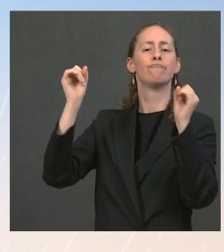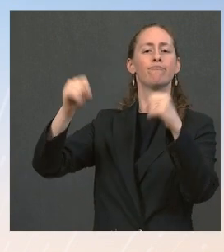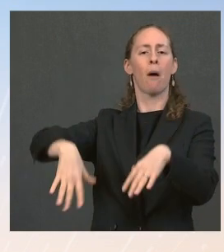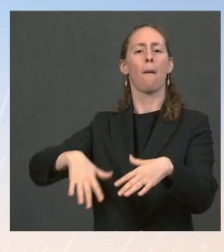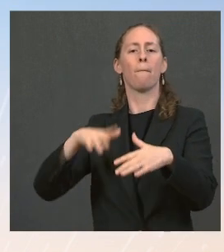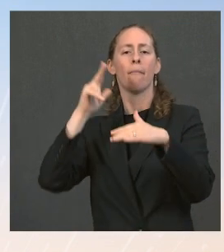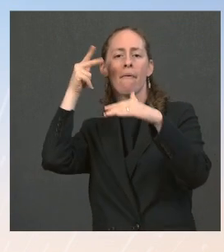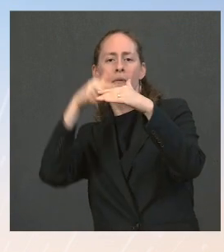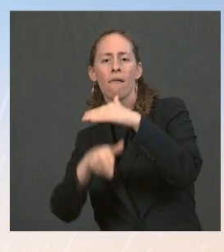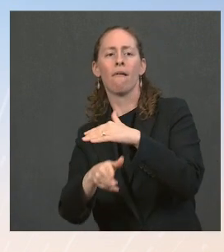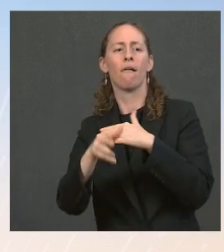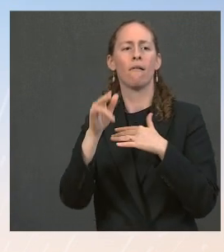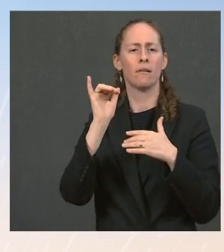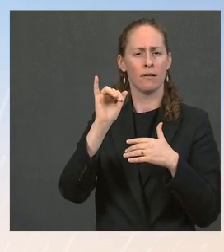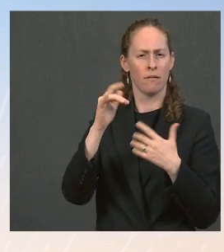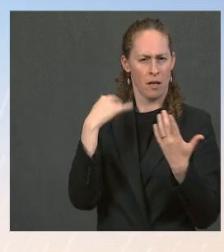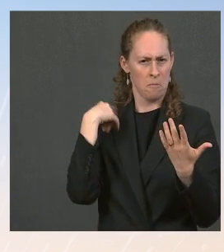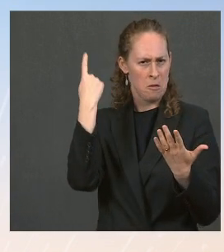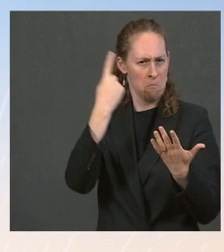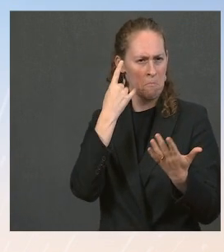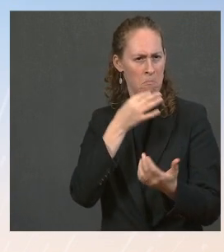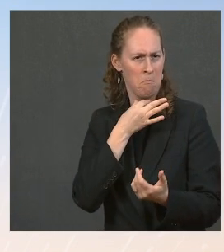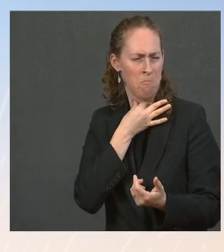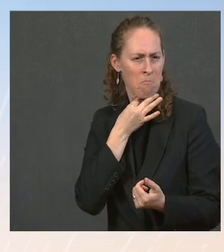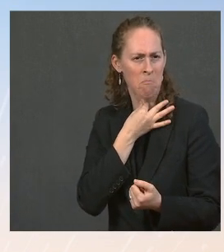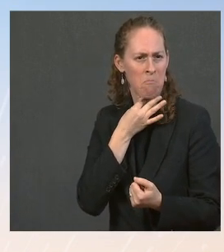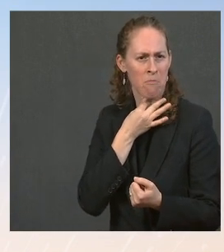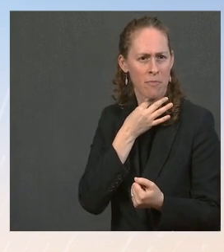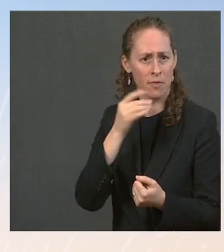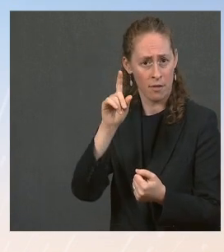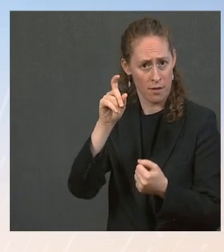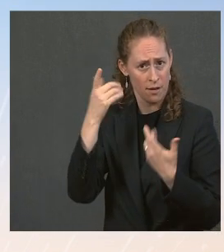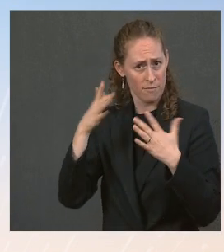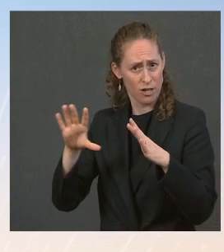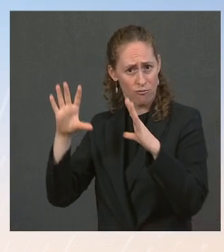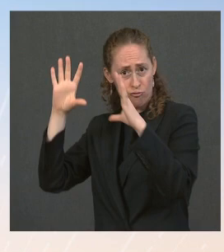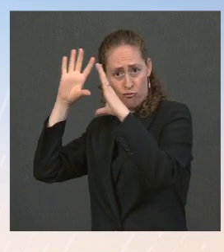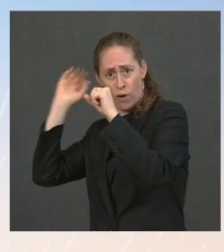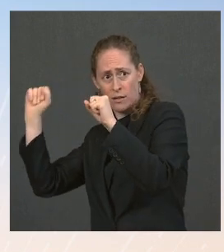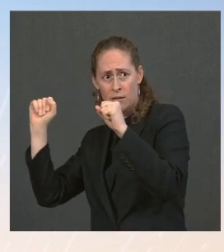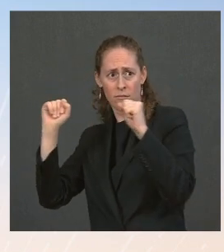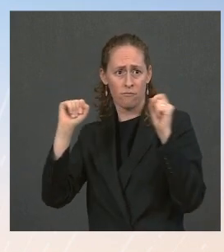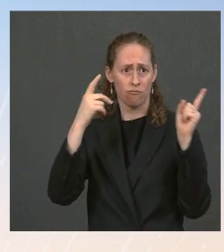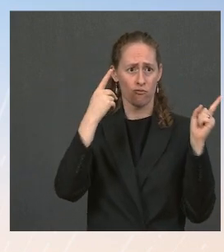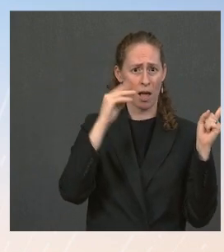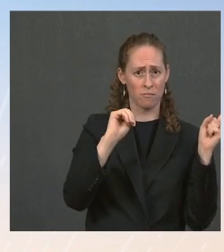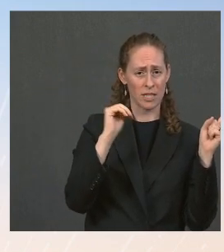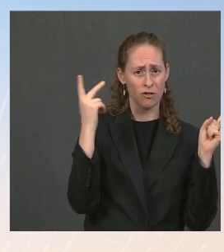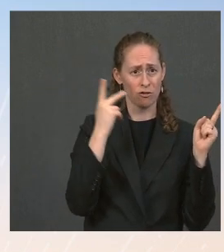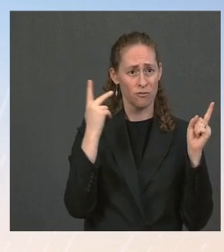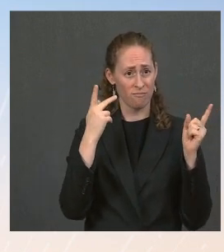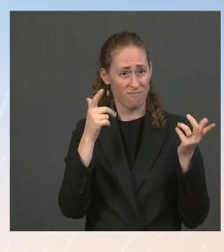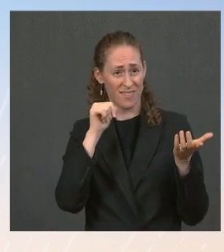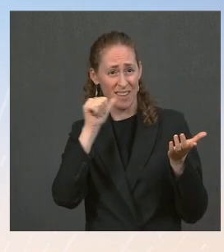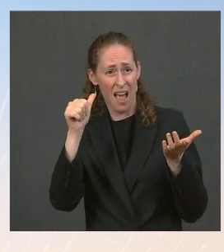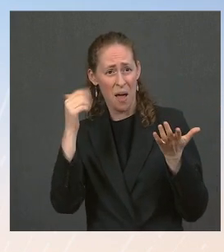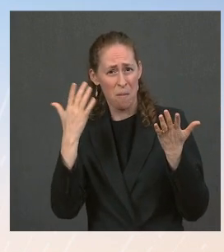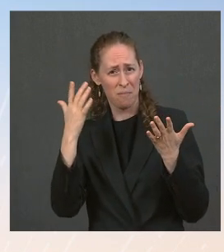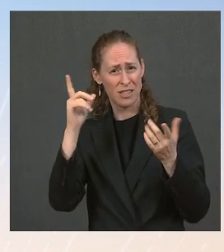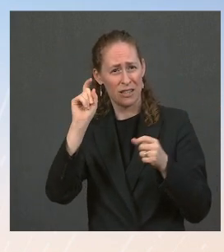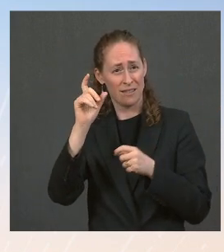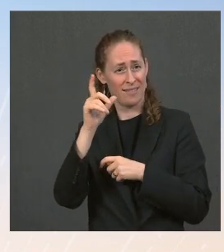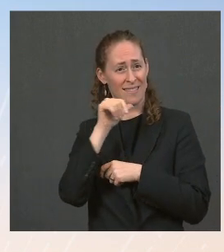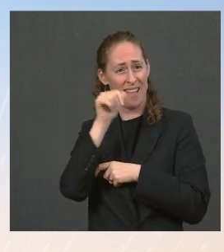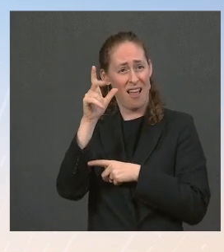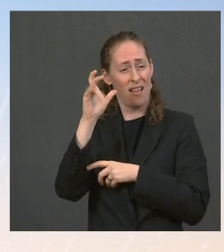the administration agree with the Prime Minister's criticism that the French have failed to acknowledge the value of AUKUS and the submarine deal